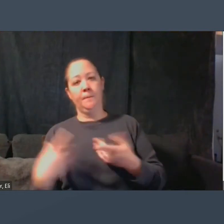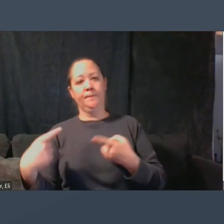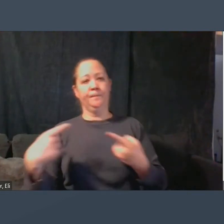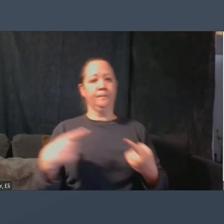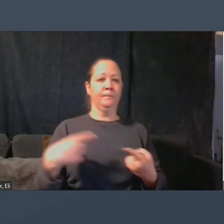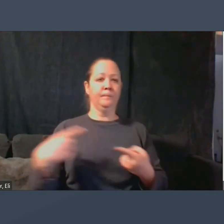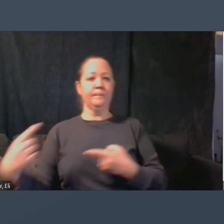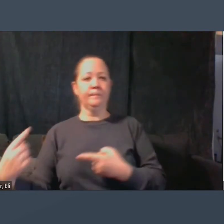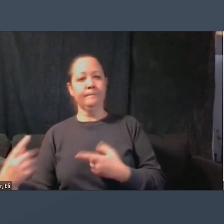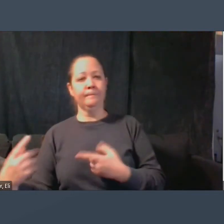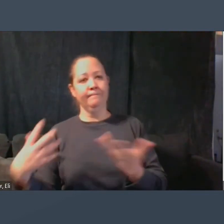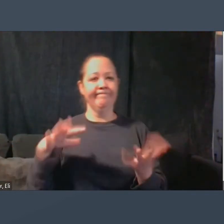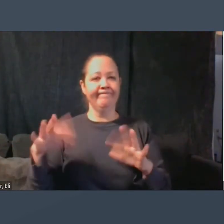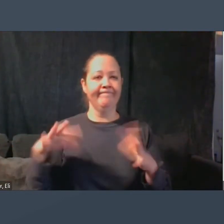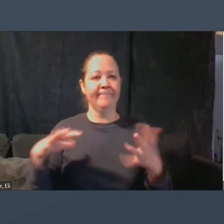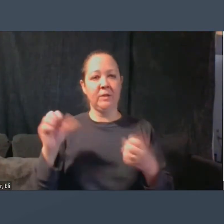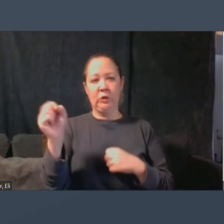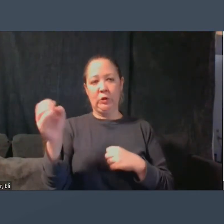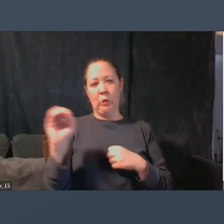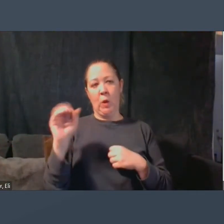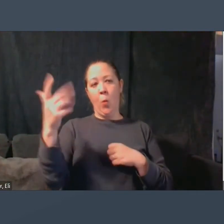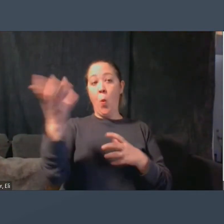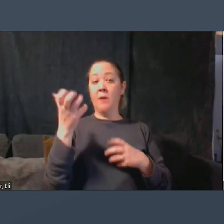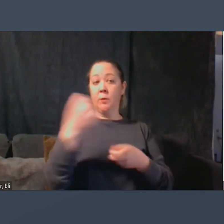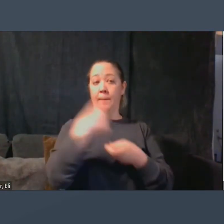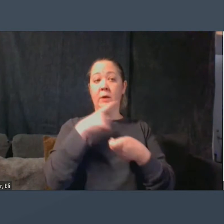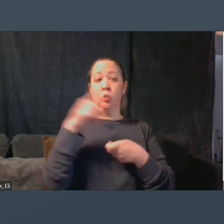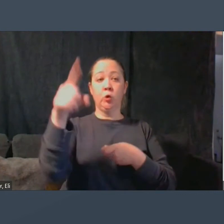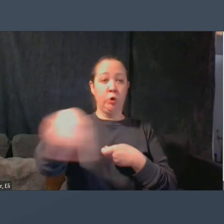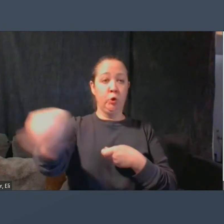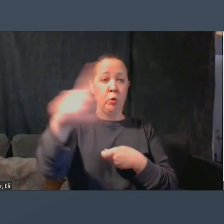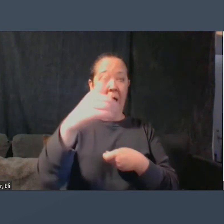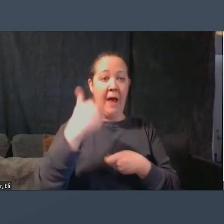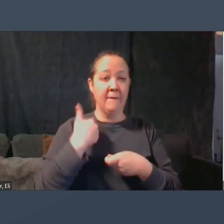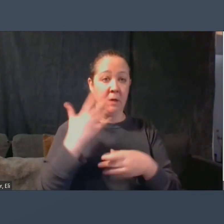So I just wanted to make sure that you all have enough time for